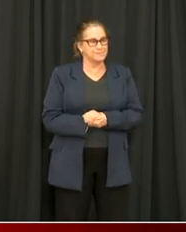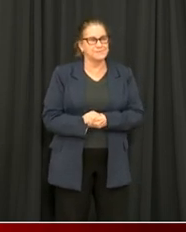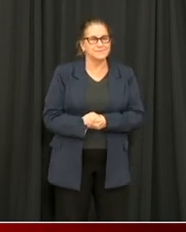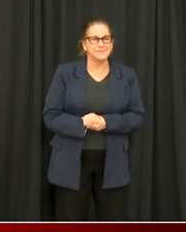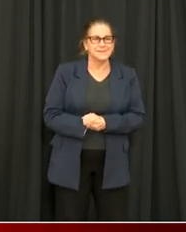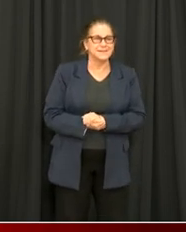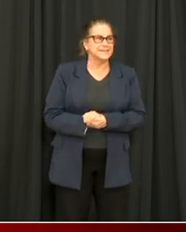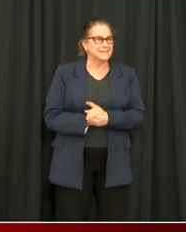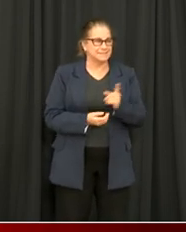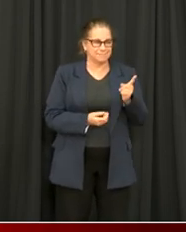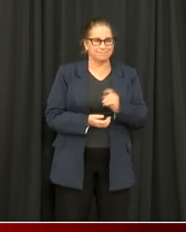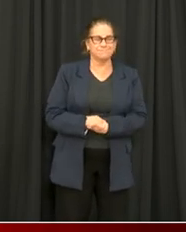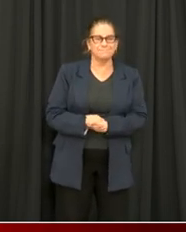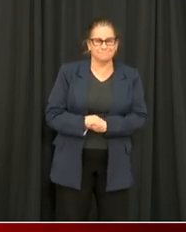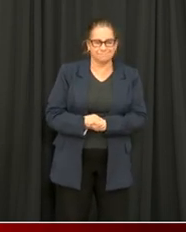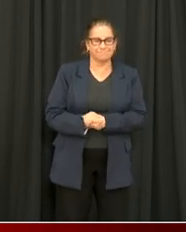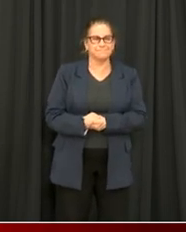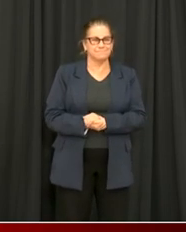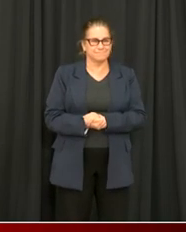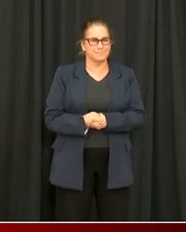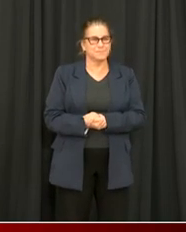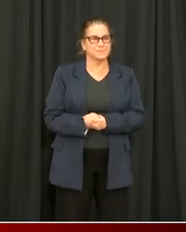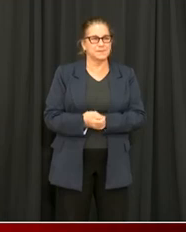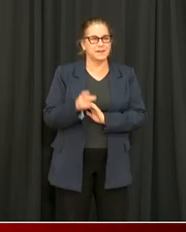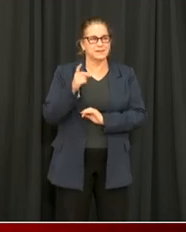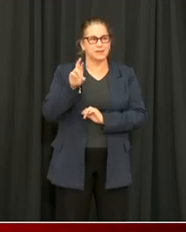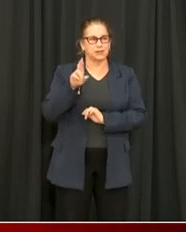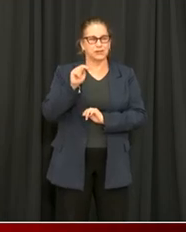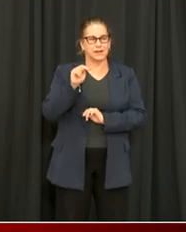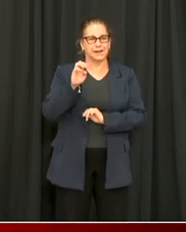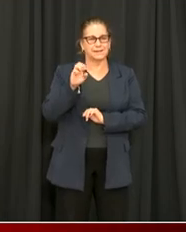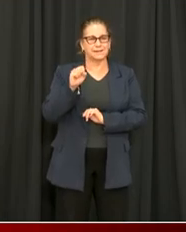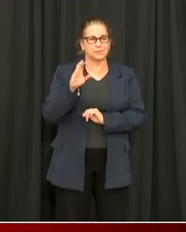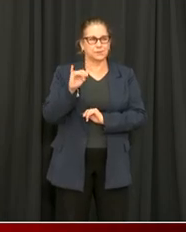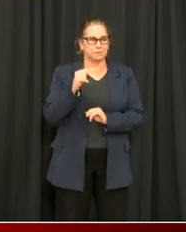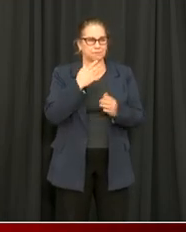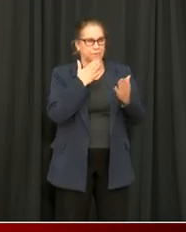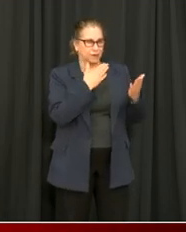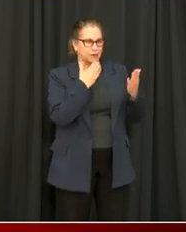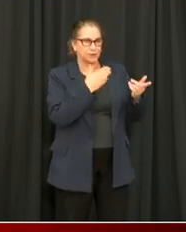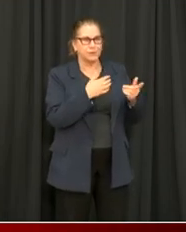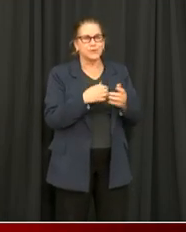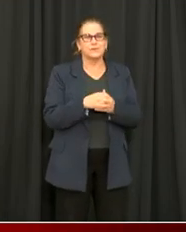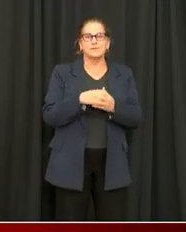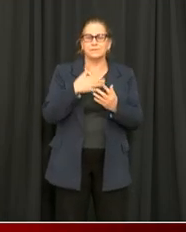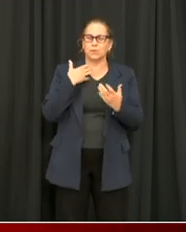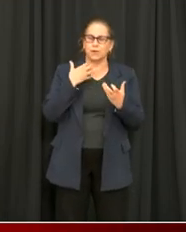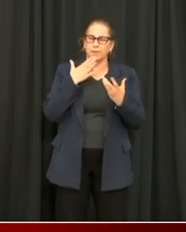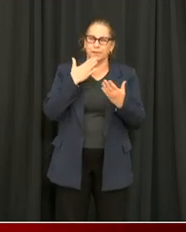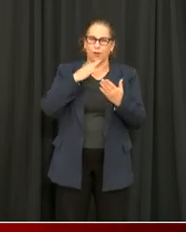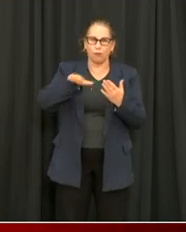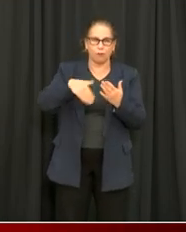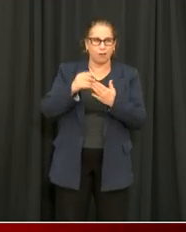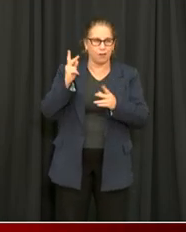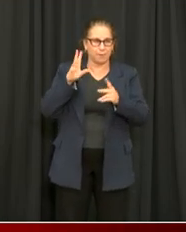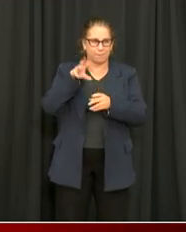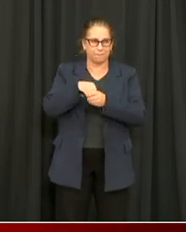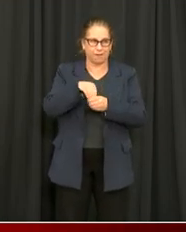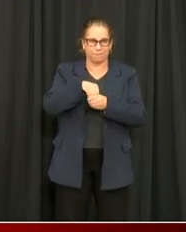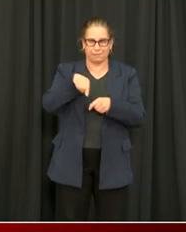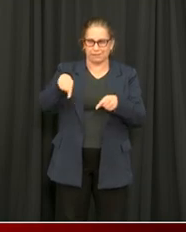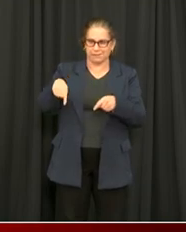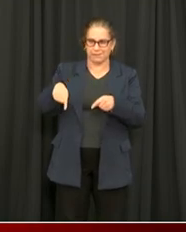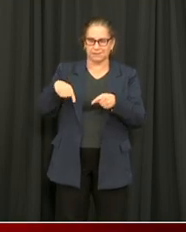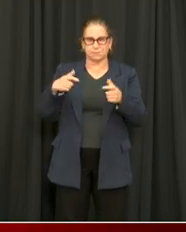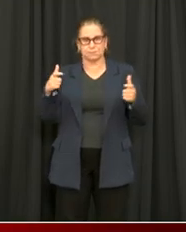Turnage and Dr. Nesbitt and all the people who have been involved in these discussions.